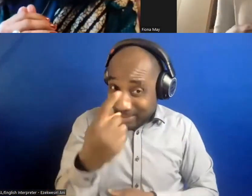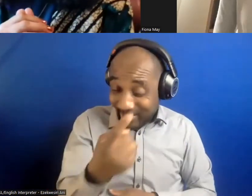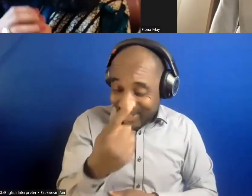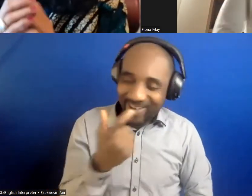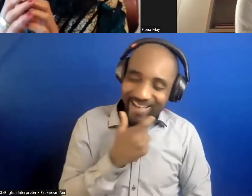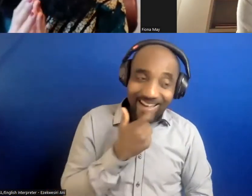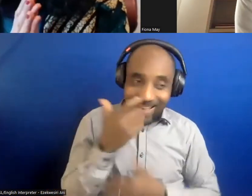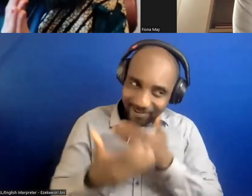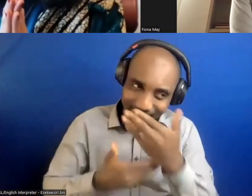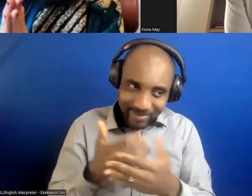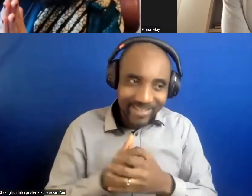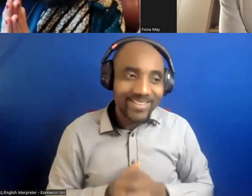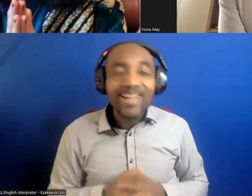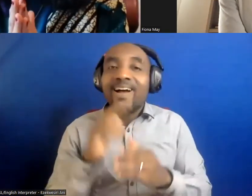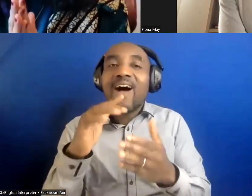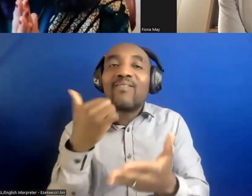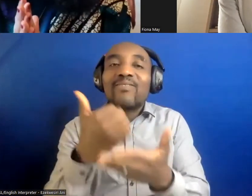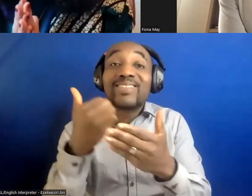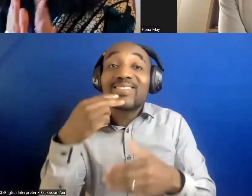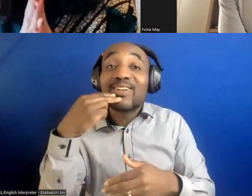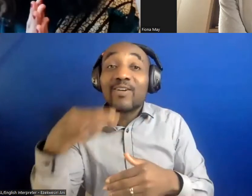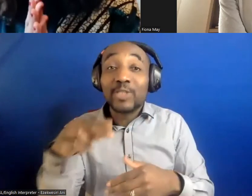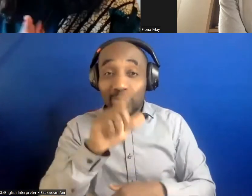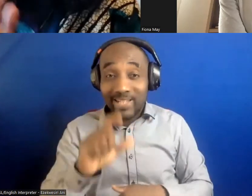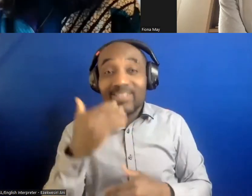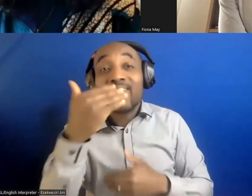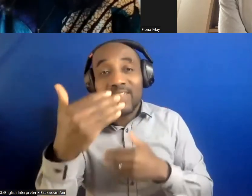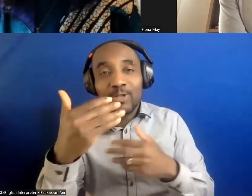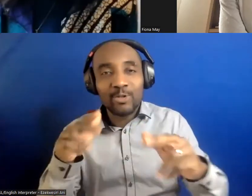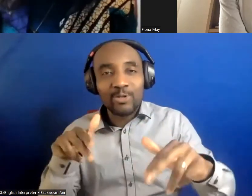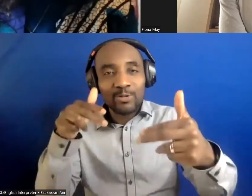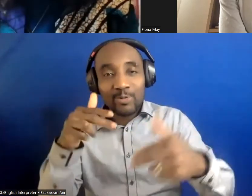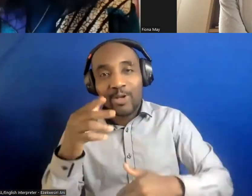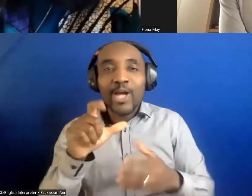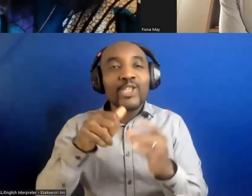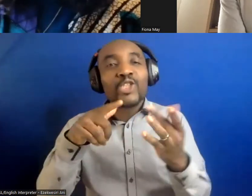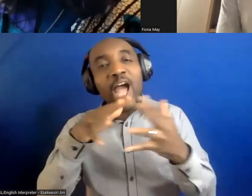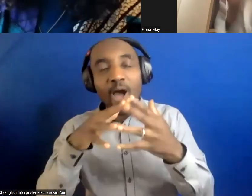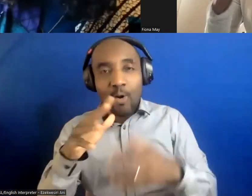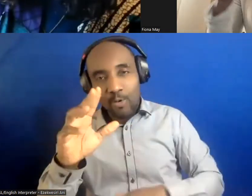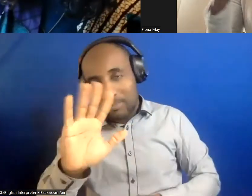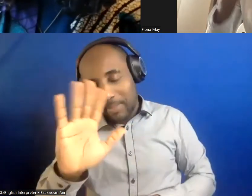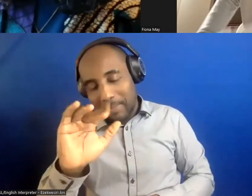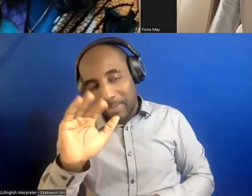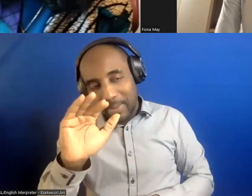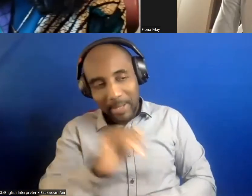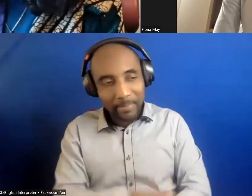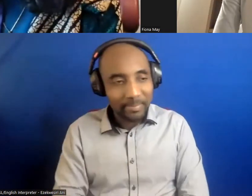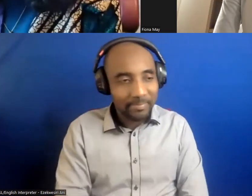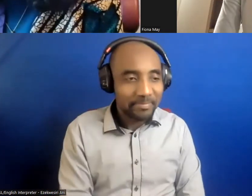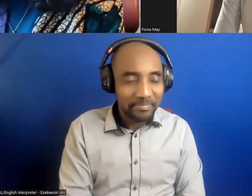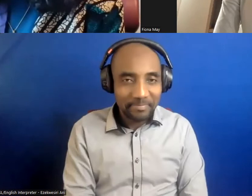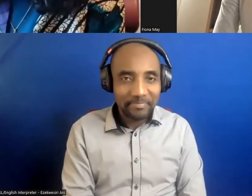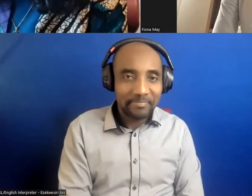And have a wonderful afternoon over there in Italy. Thank you so much. Thank you. Ciao, ciao. Thank you. Ciao, ciao, tutti. Ciao, ciao.